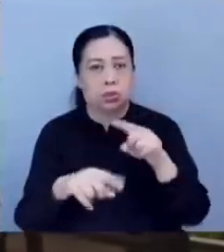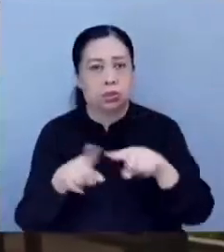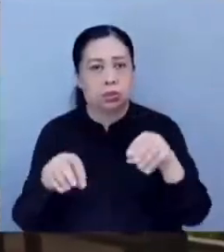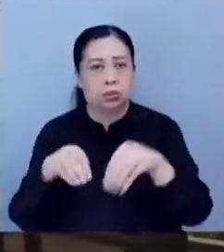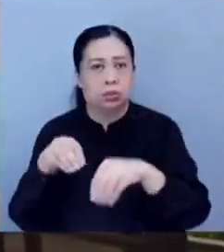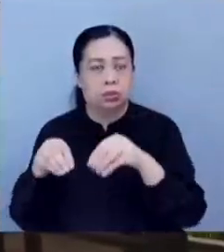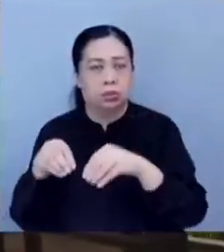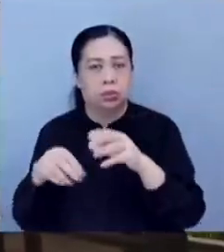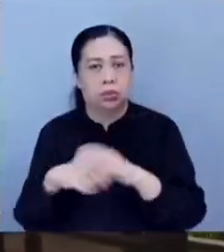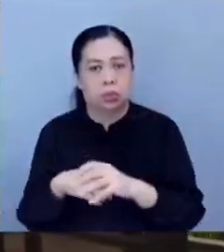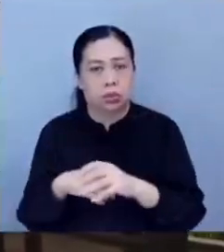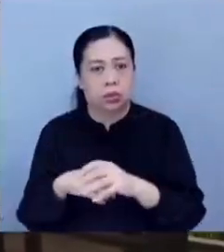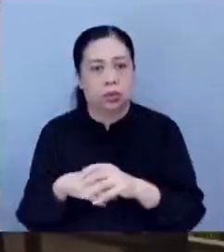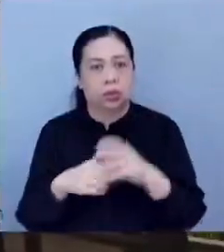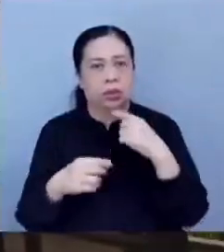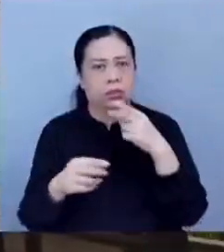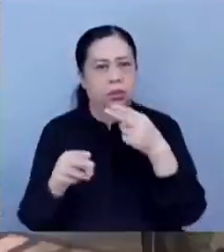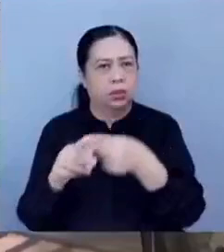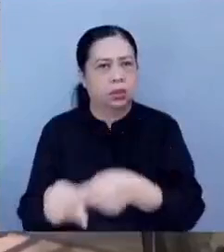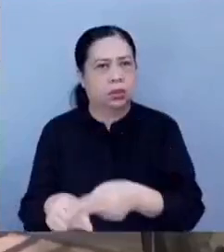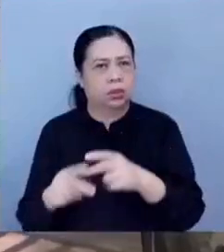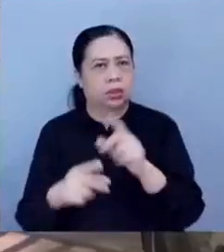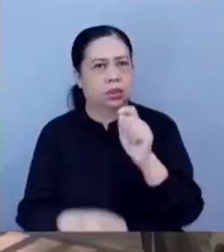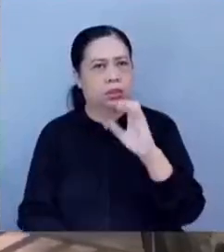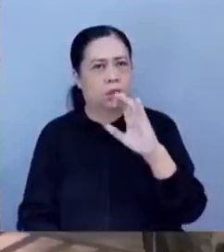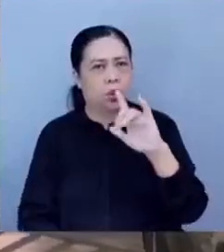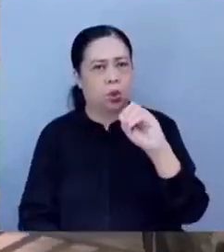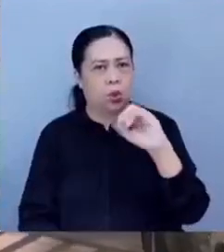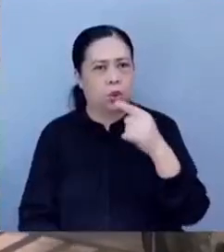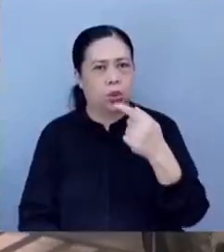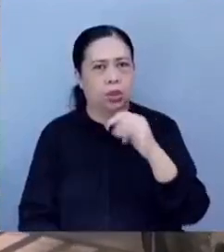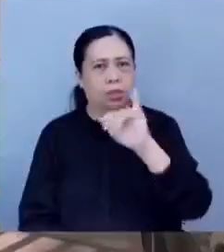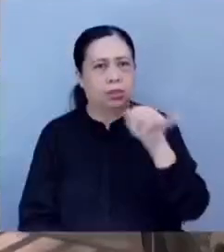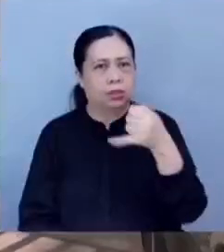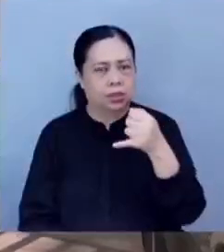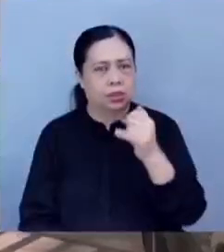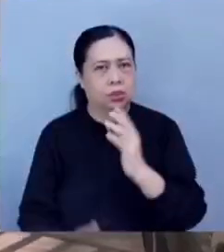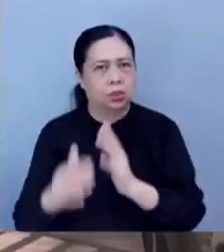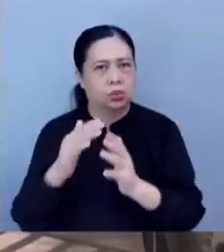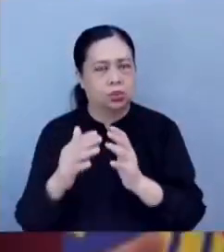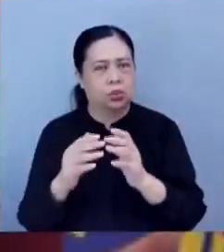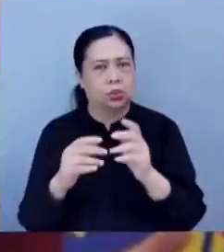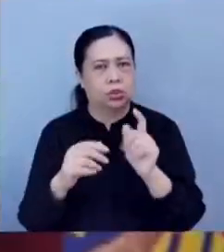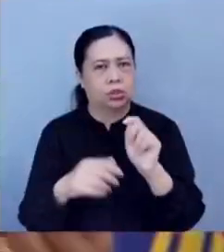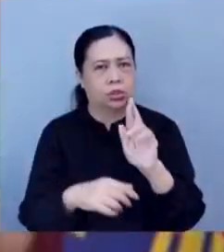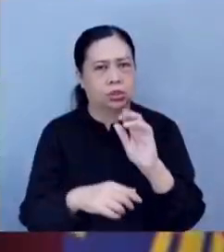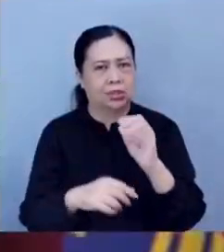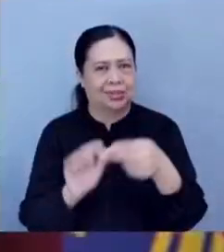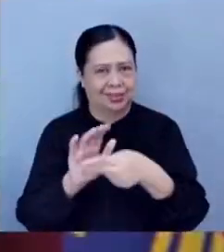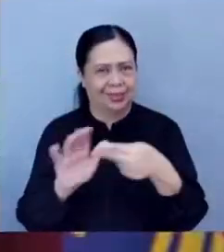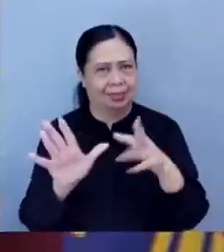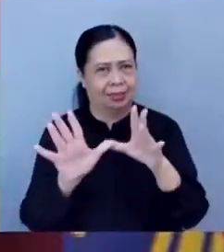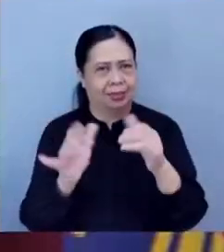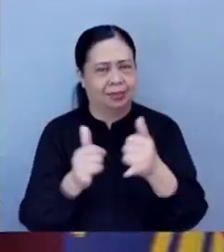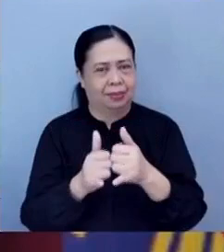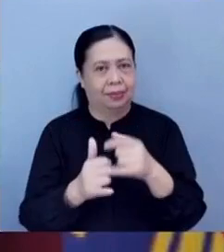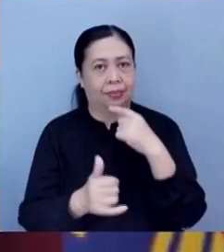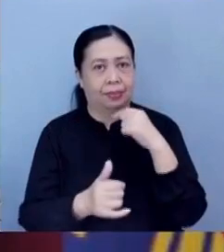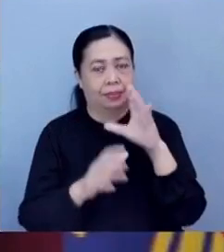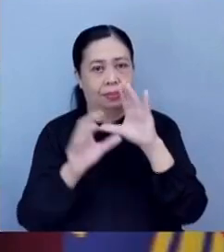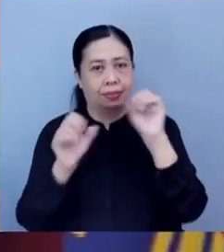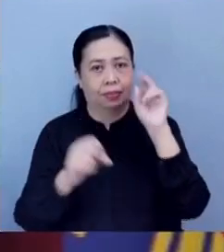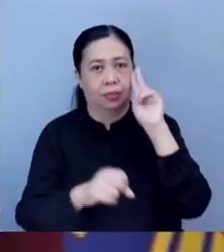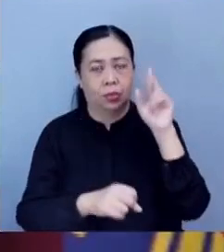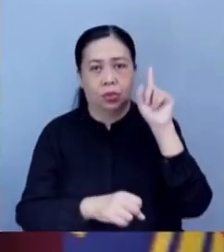goods consigned to a firm called Taculog J International Consumer Goods Trading. Earlier this year, President Marcos directed